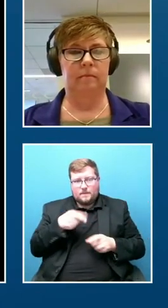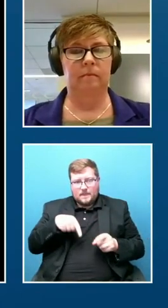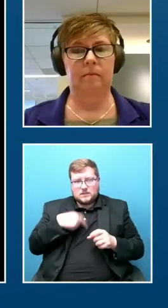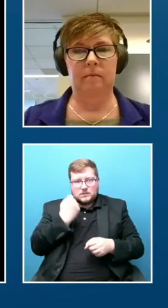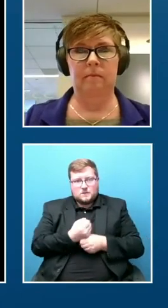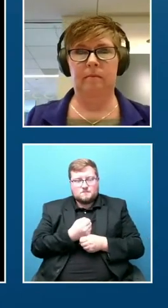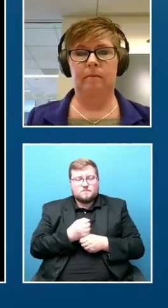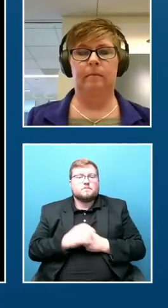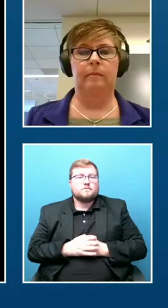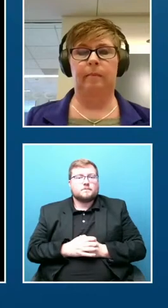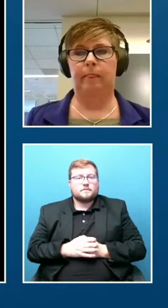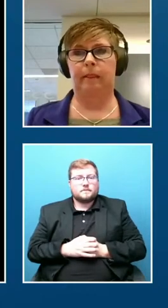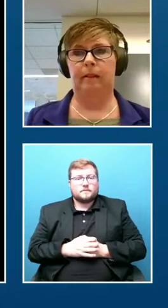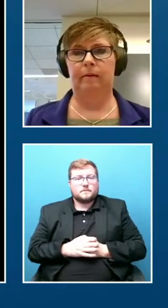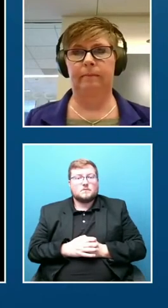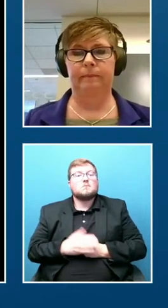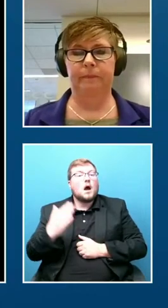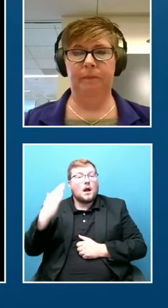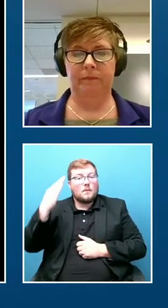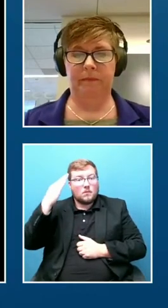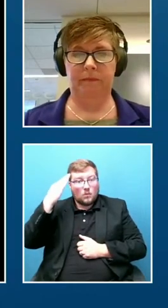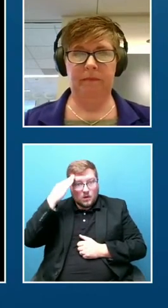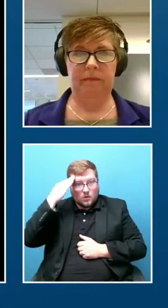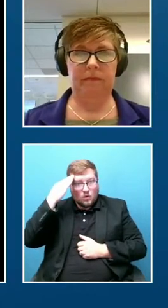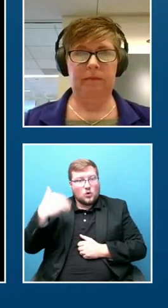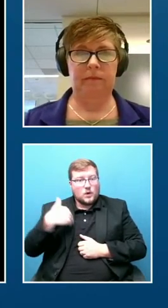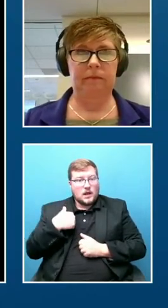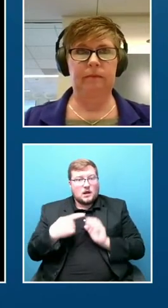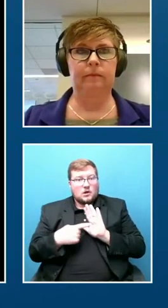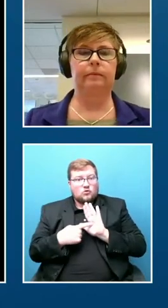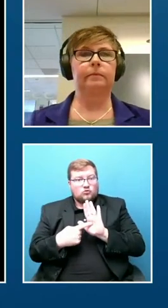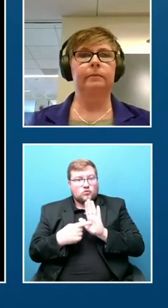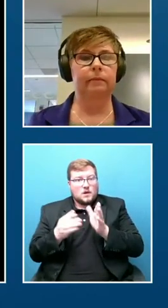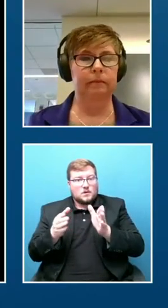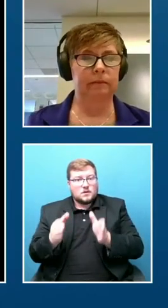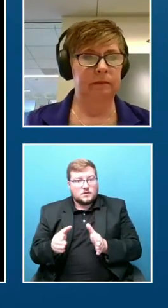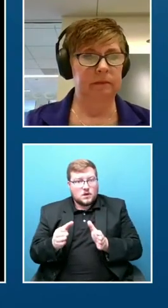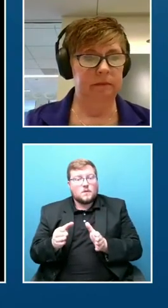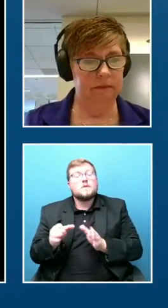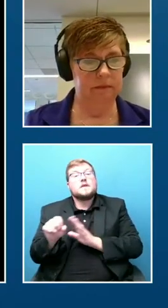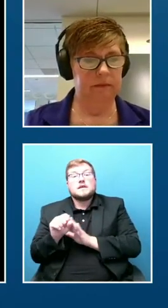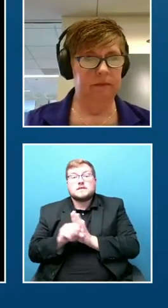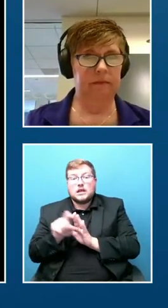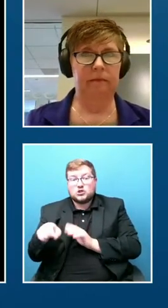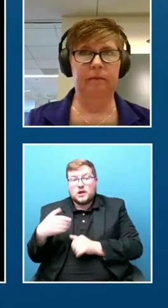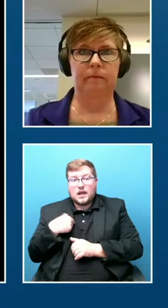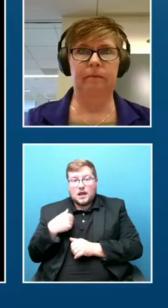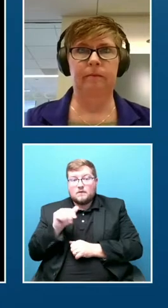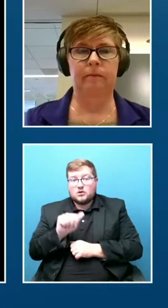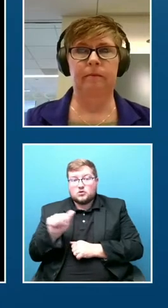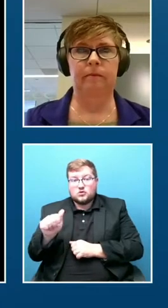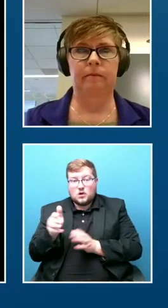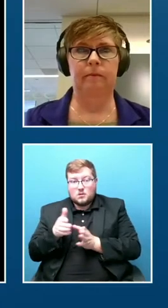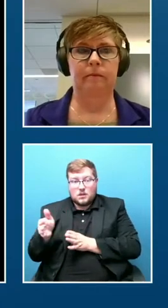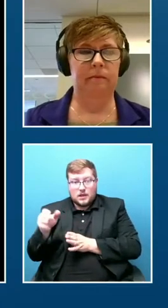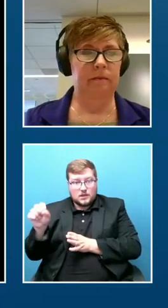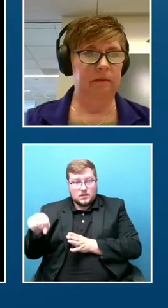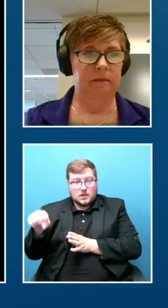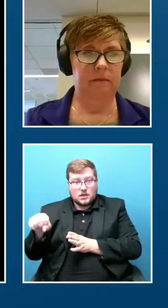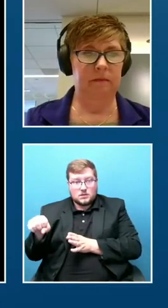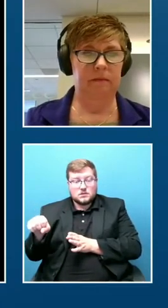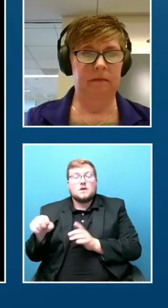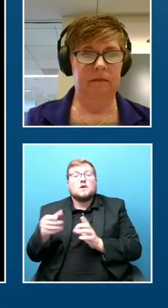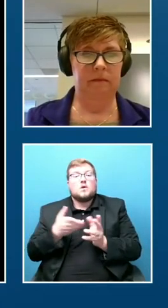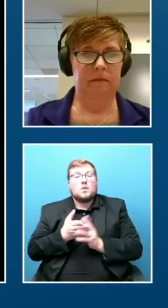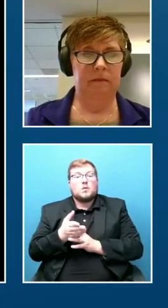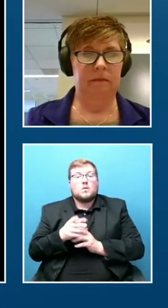So I'm aware that there was a representation that the state had an affirmative action plan and it was in place in June of 2020.